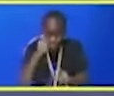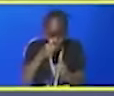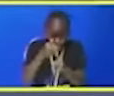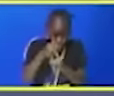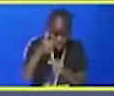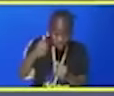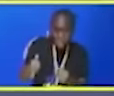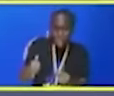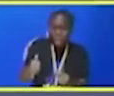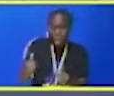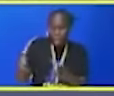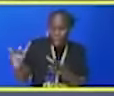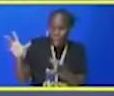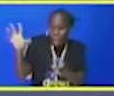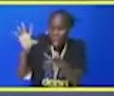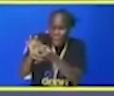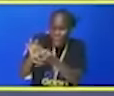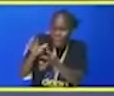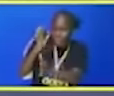is called yieldedness.